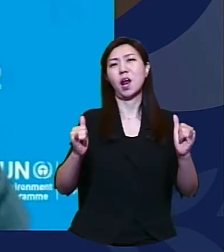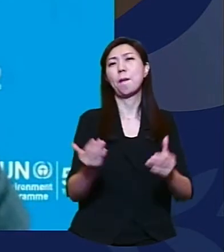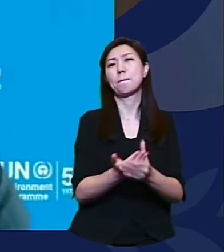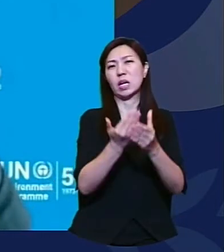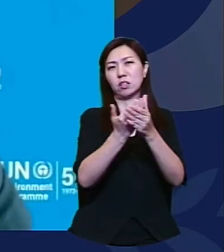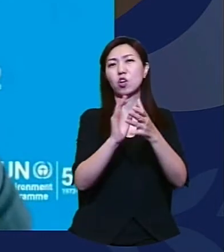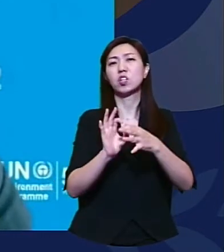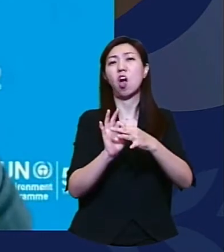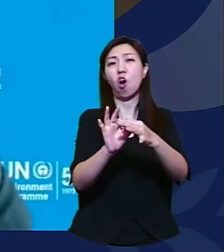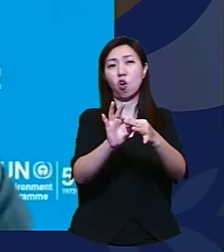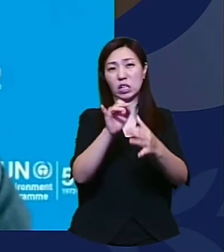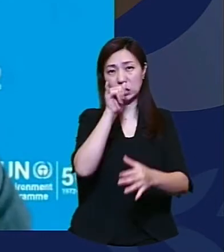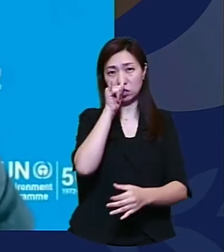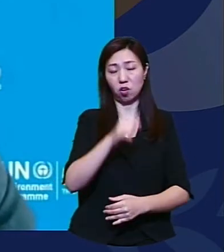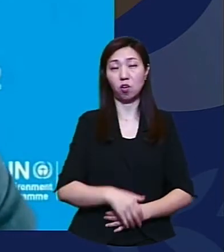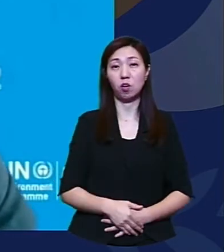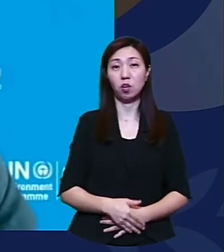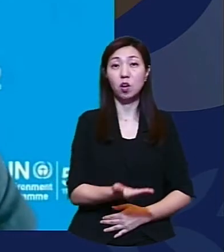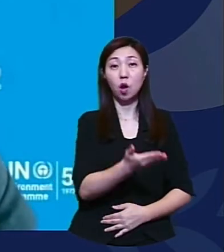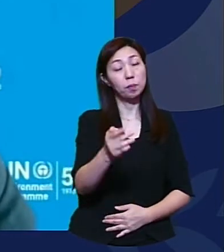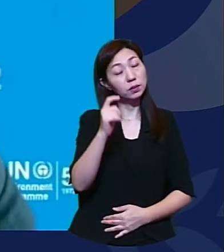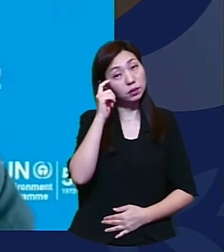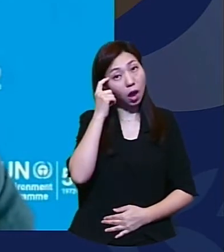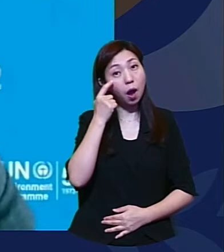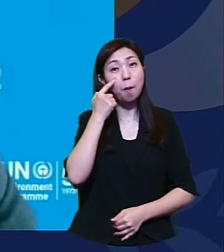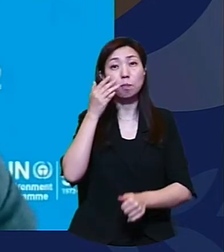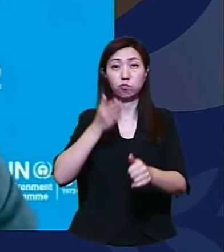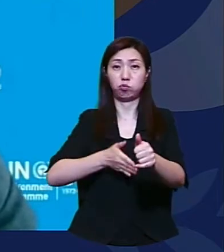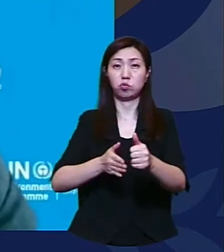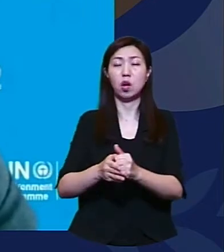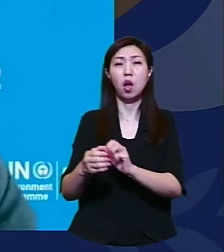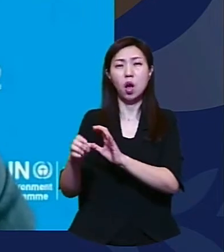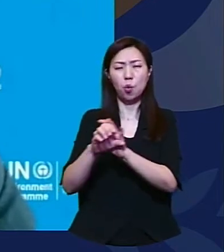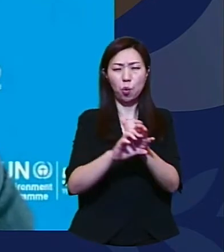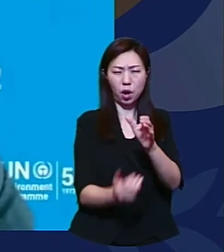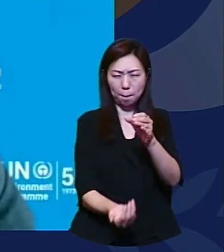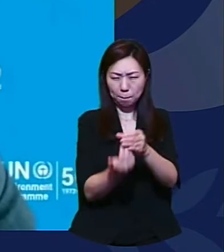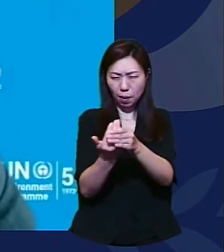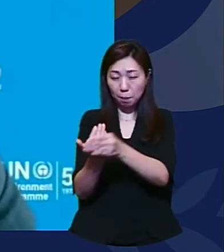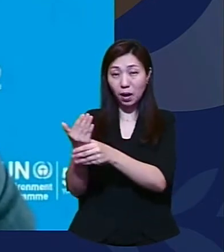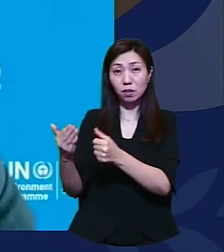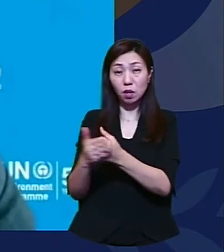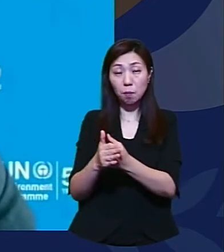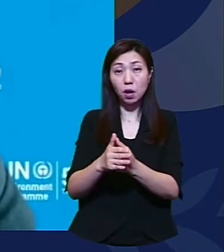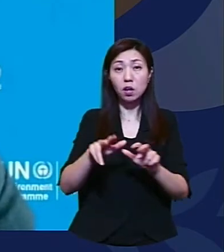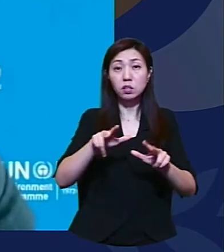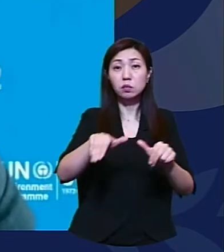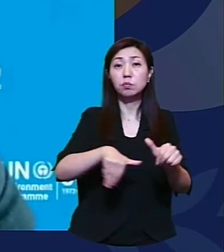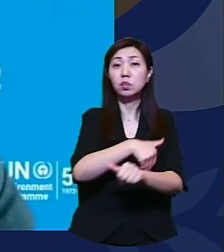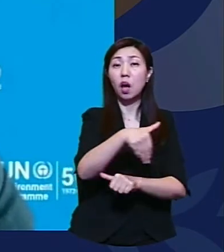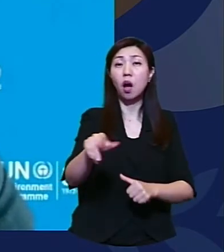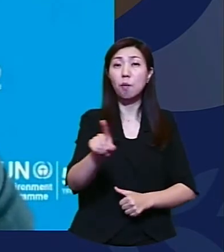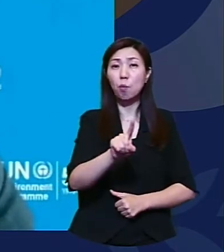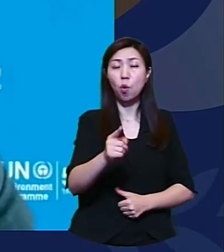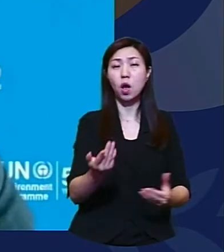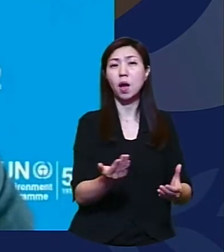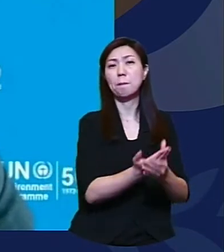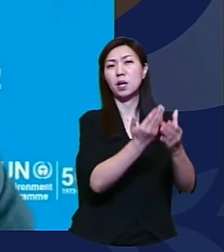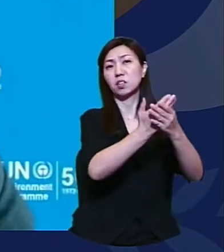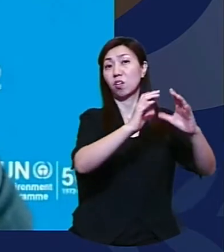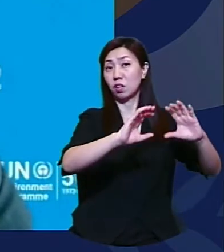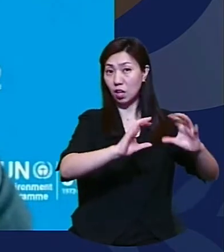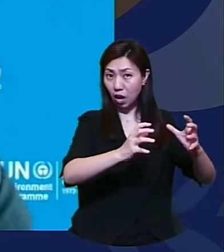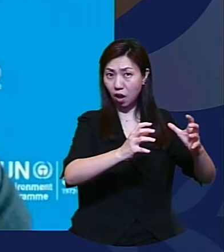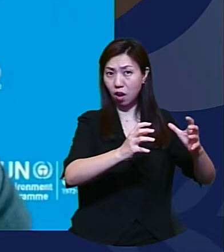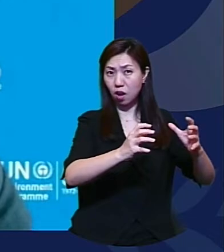we are today with the pandemic, most developing economies are facing and will